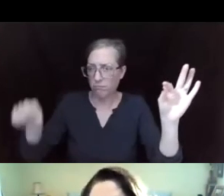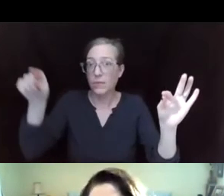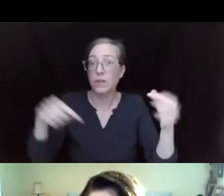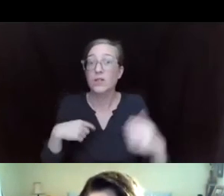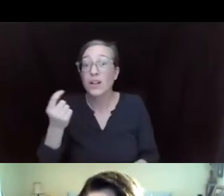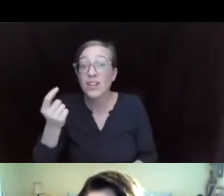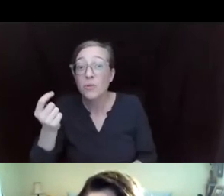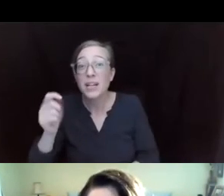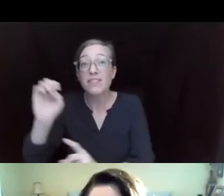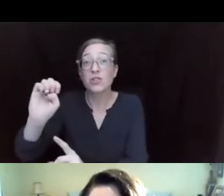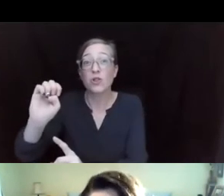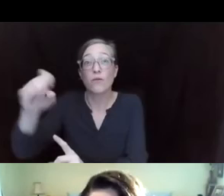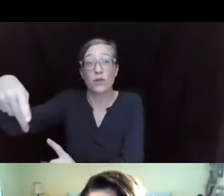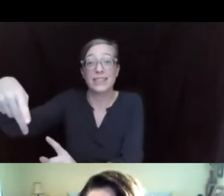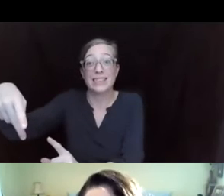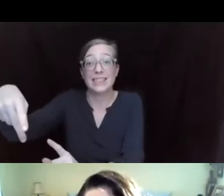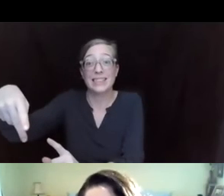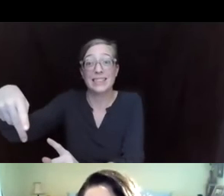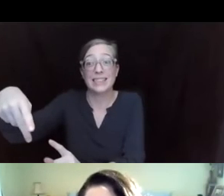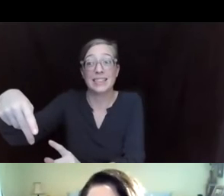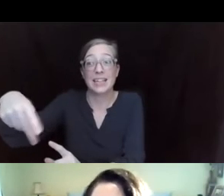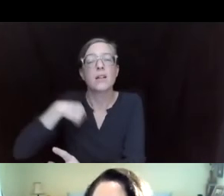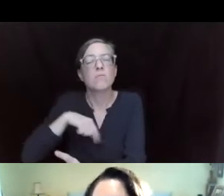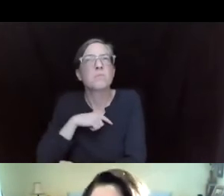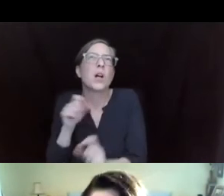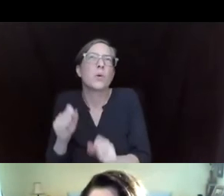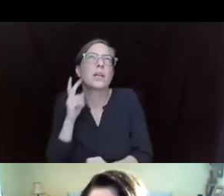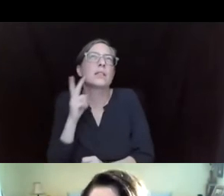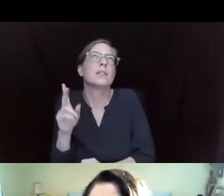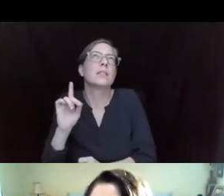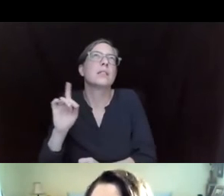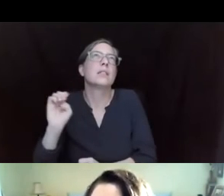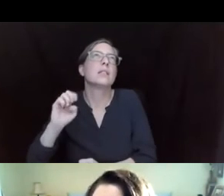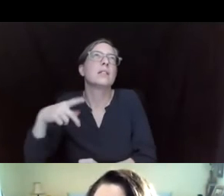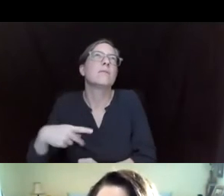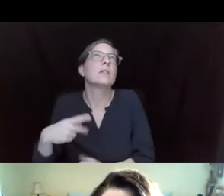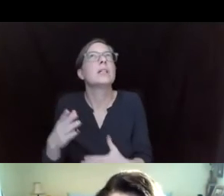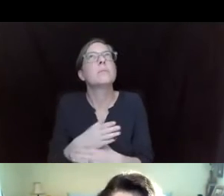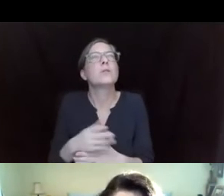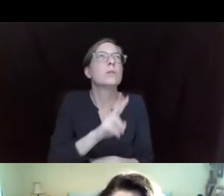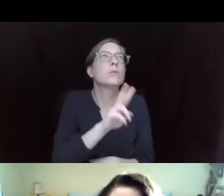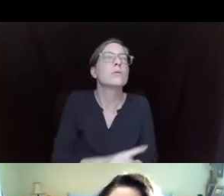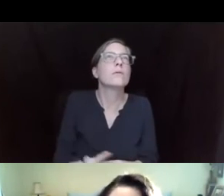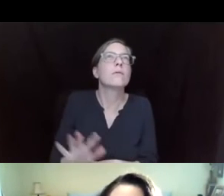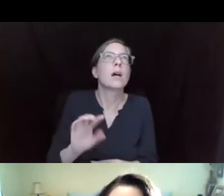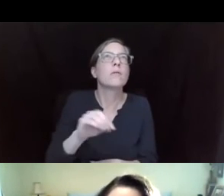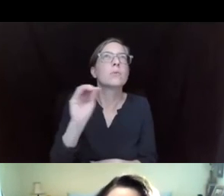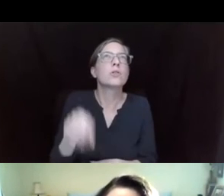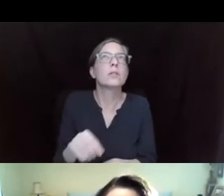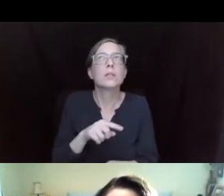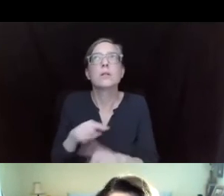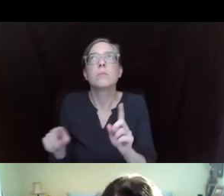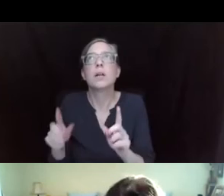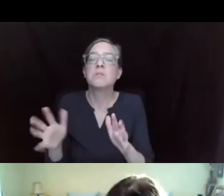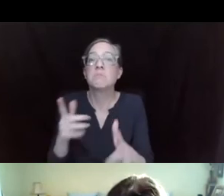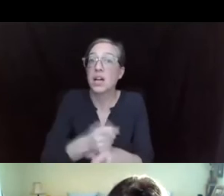lost because I'm not considering the electrophoresis that can be between 2 to 5%, but it's actually pretty accurate. So let me show you